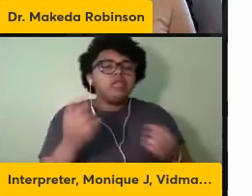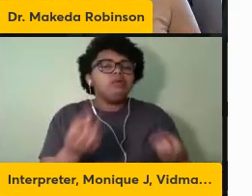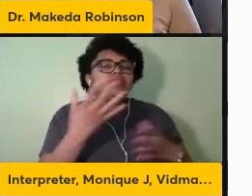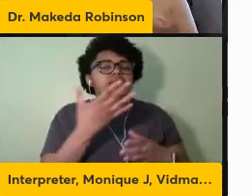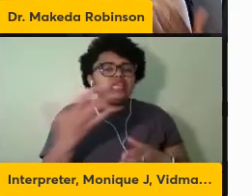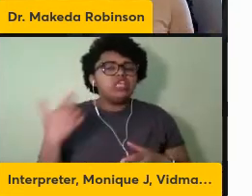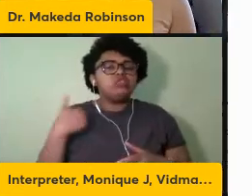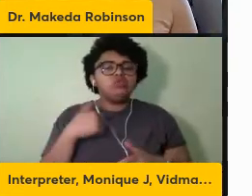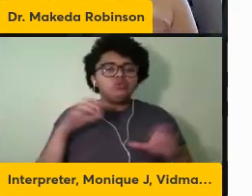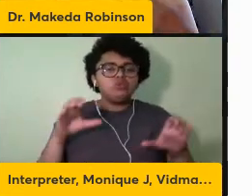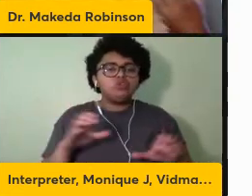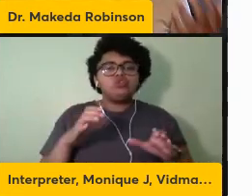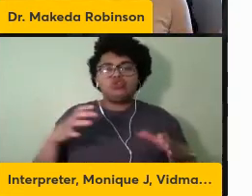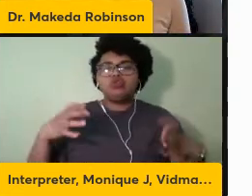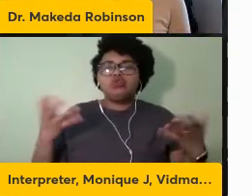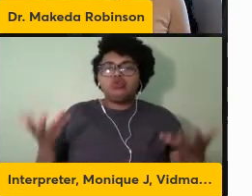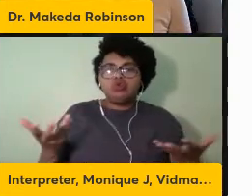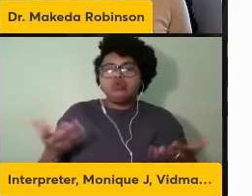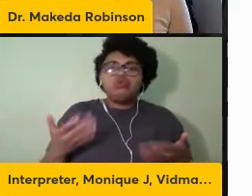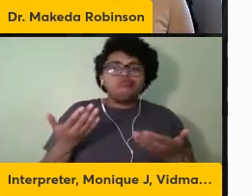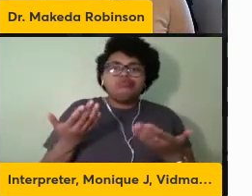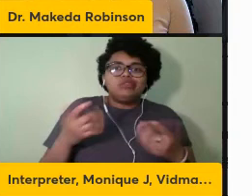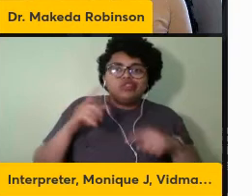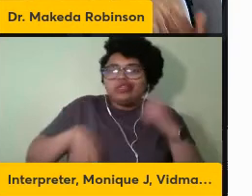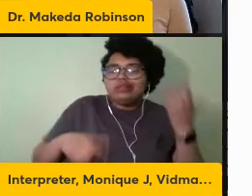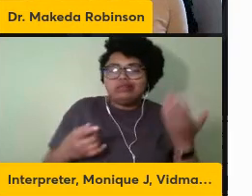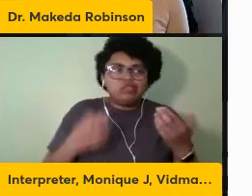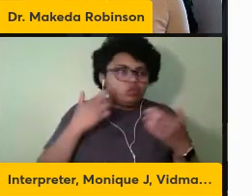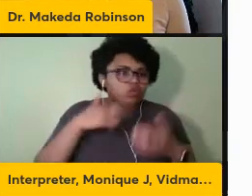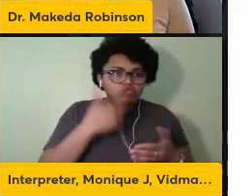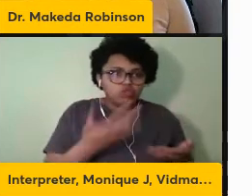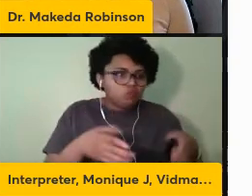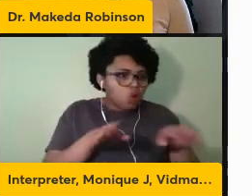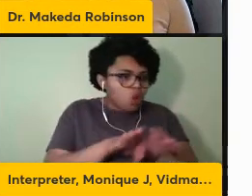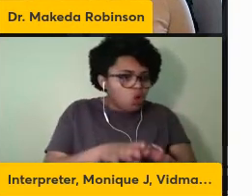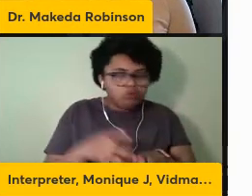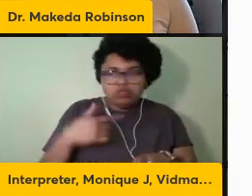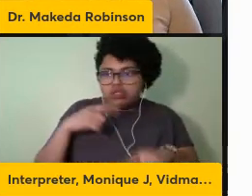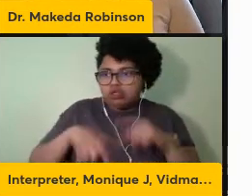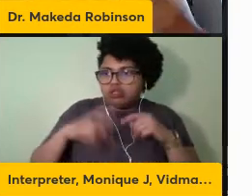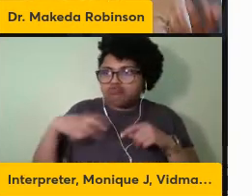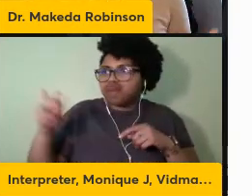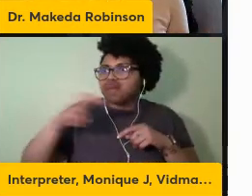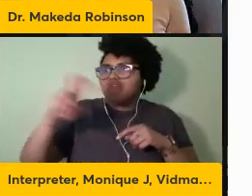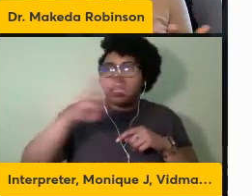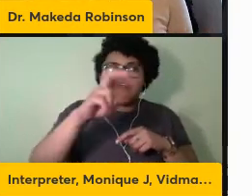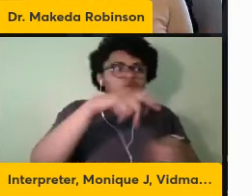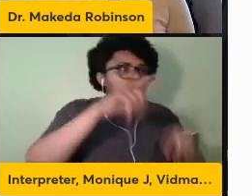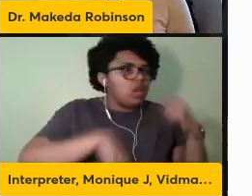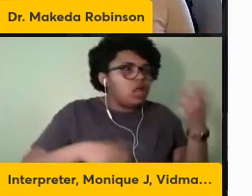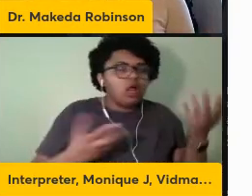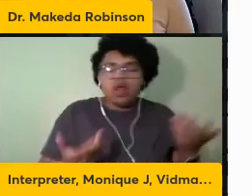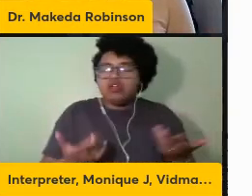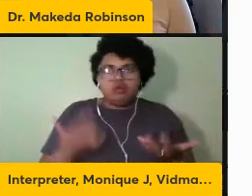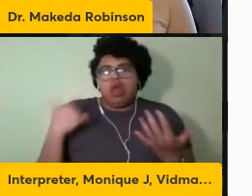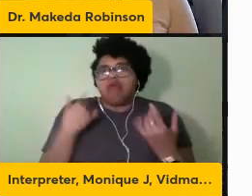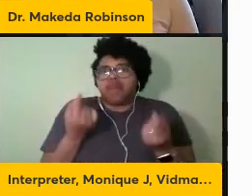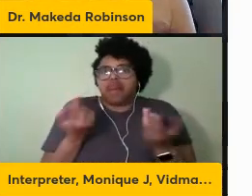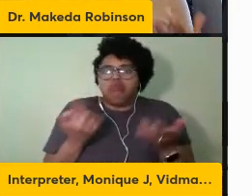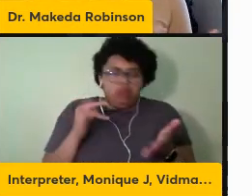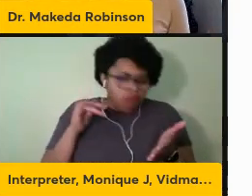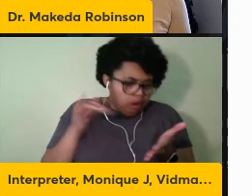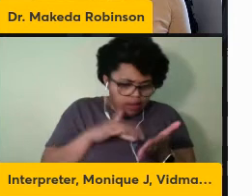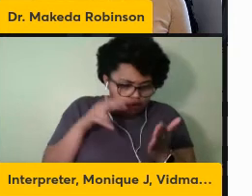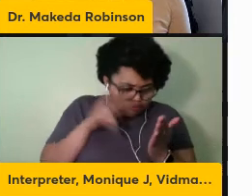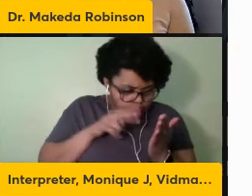were closed, restaurants were closed, we couldn't travel as much, and I found myself spending a lot of that time reading as much as possible about this virus and